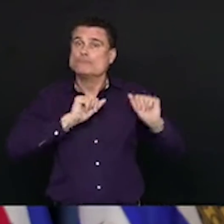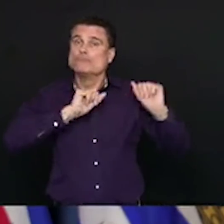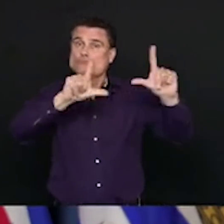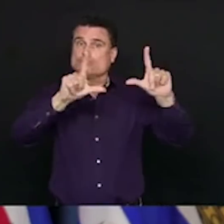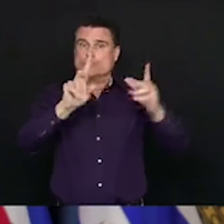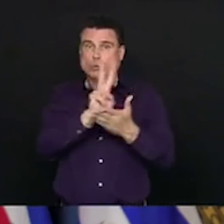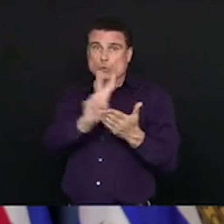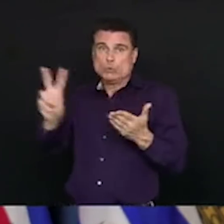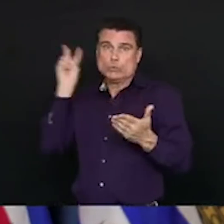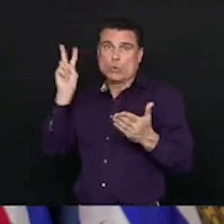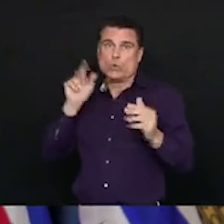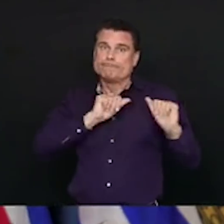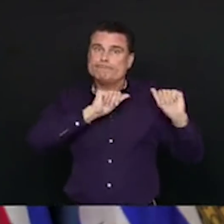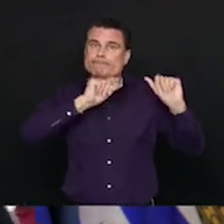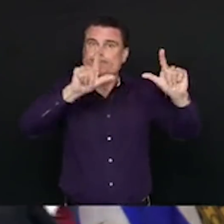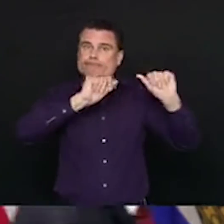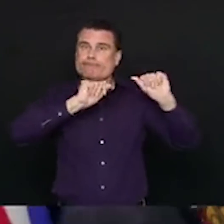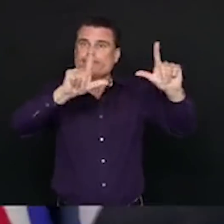on next Friday.